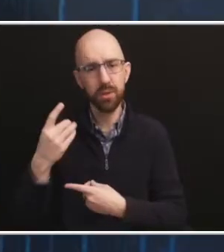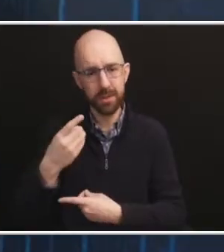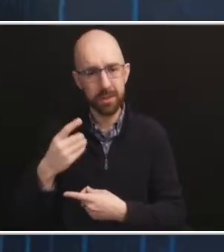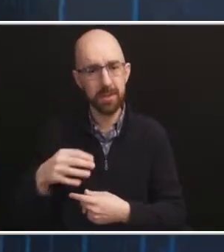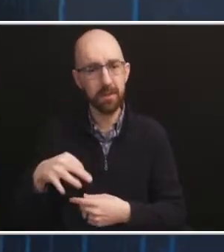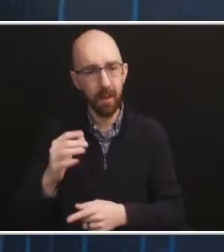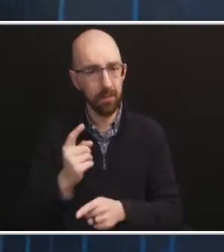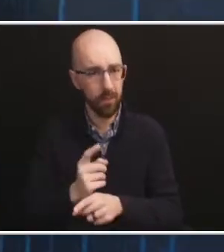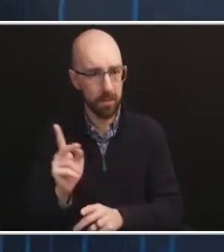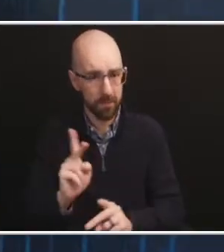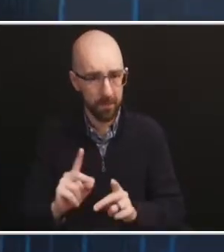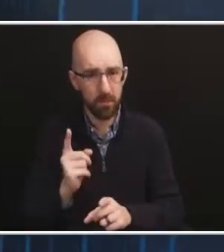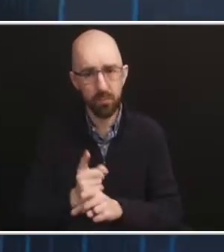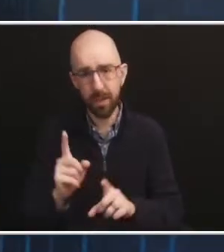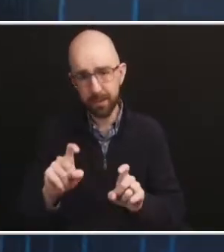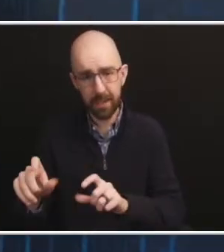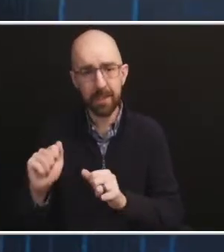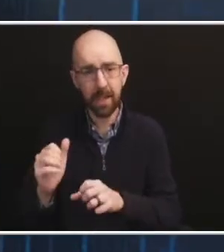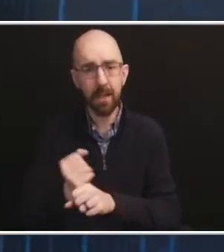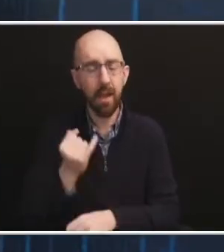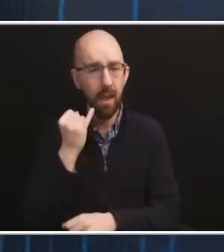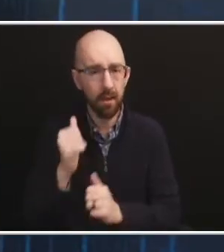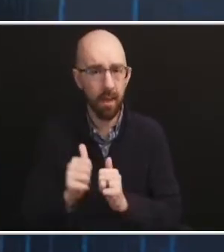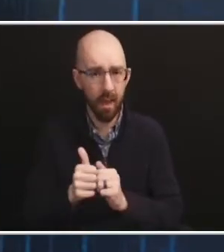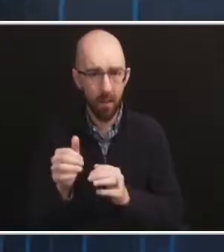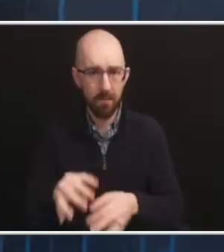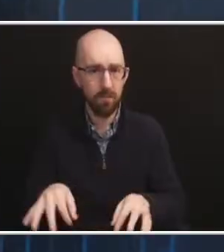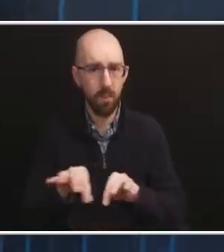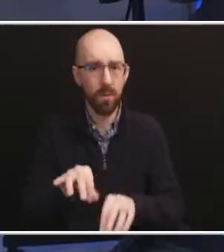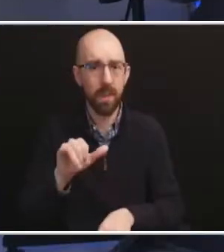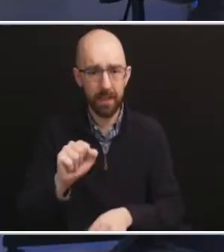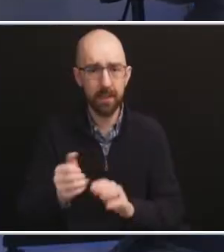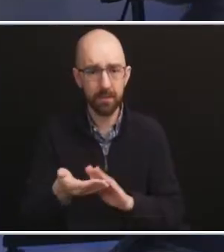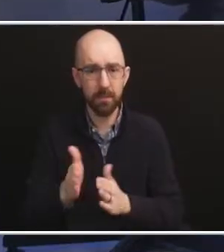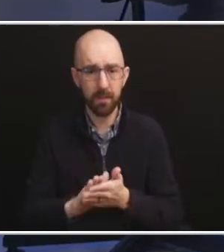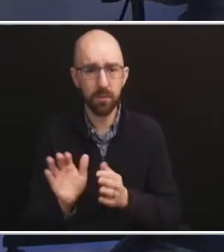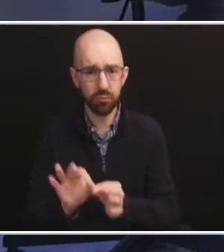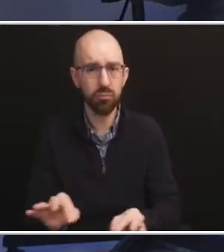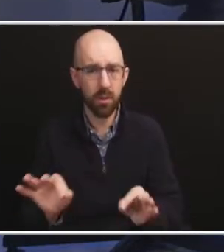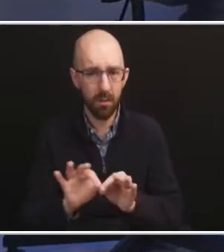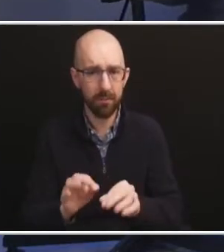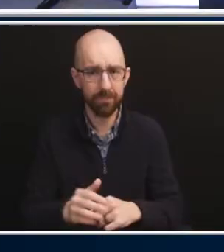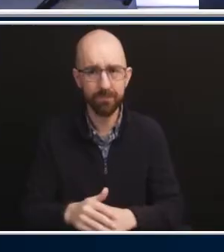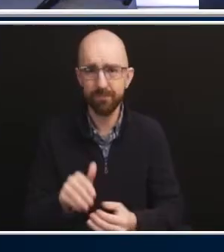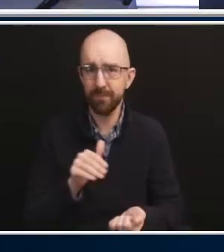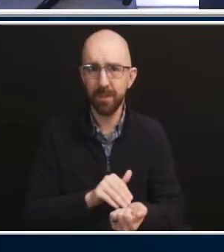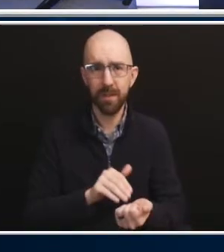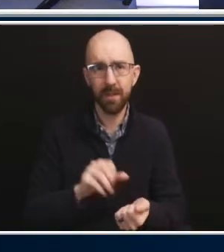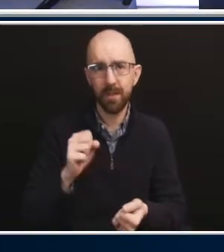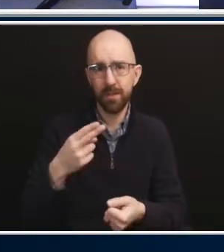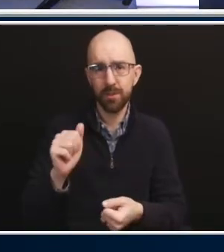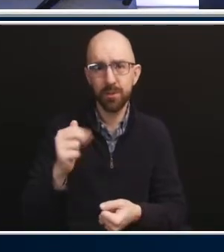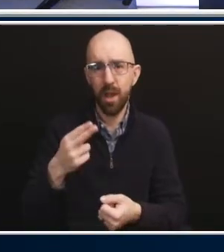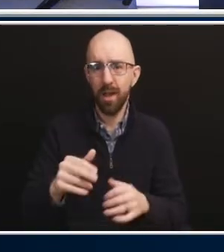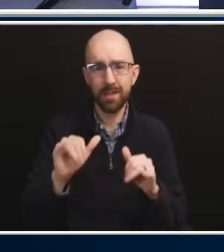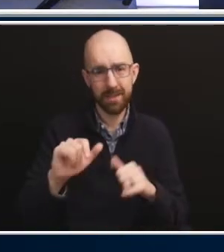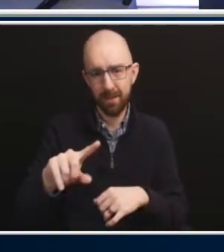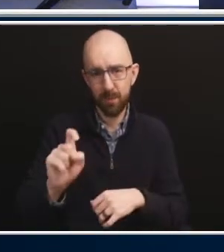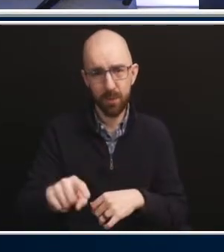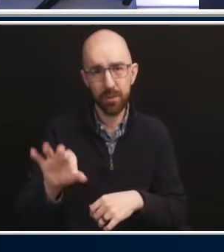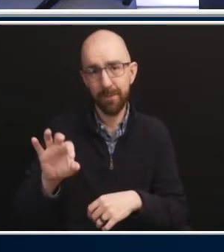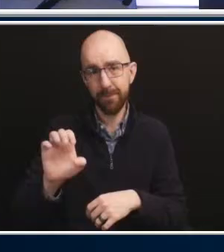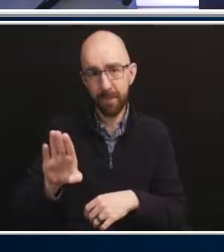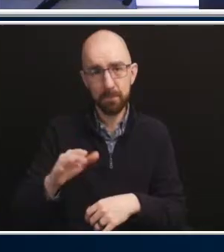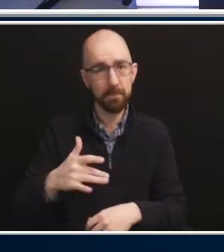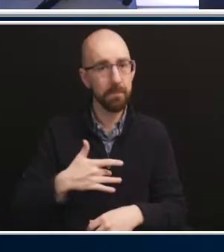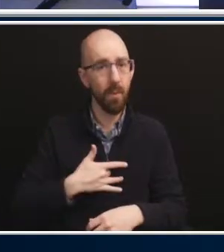tests, so then we can get an idea of how significant it is, becomes very critical. All right, Dr. Shaw, same question. It's February, it's Heart Health Month.